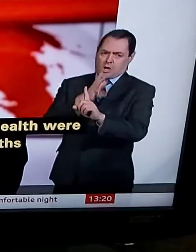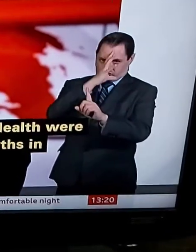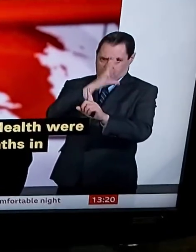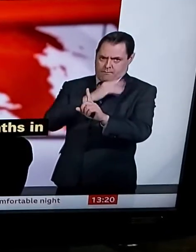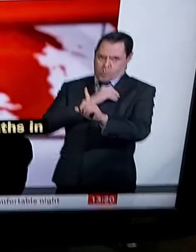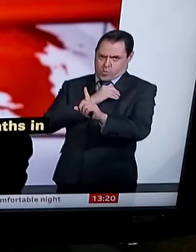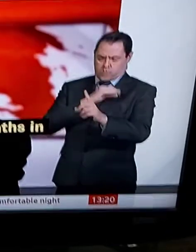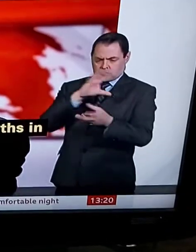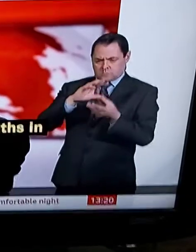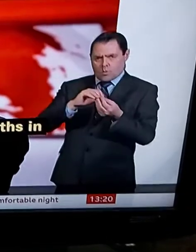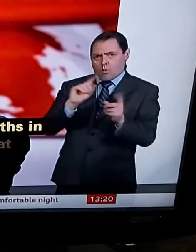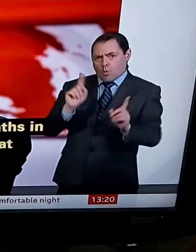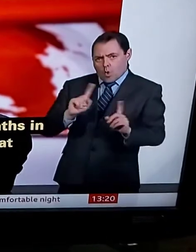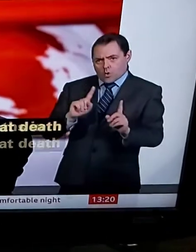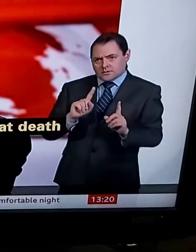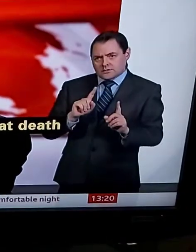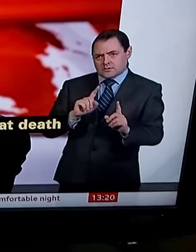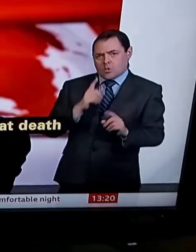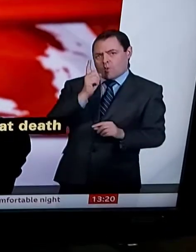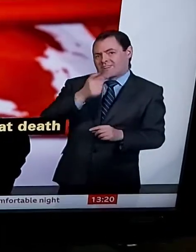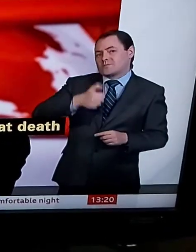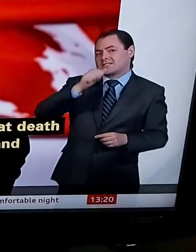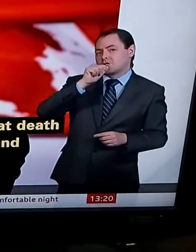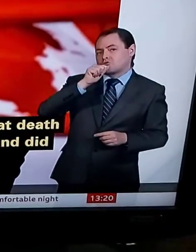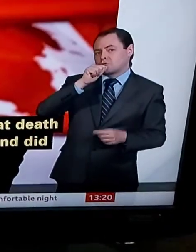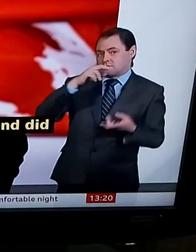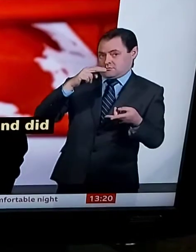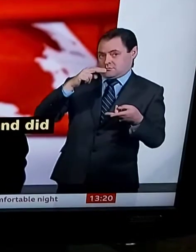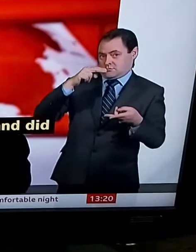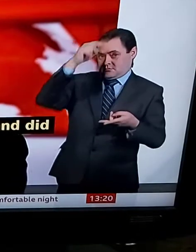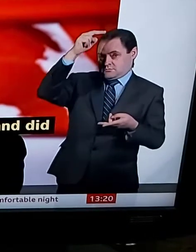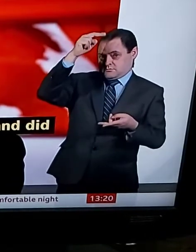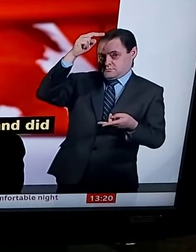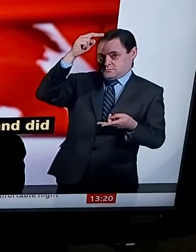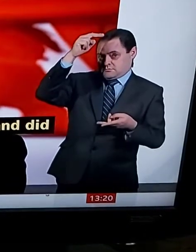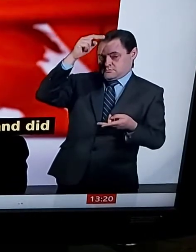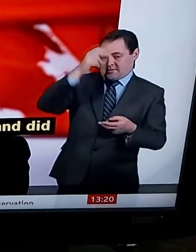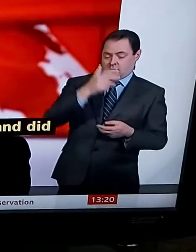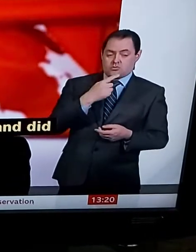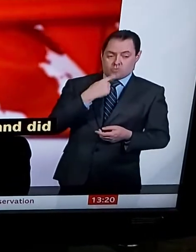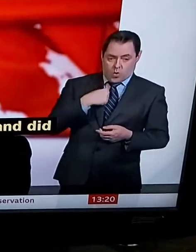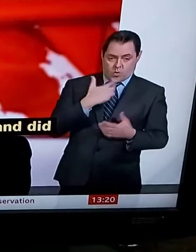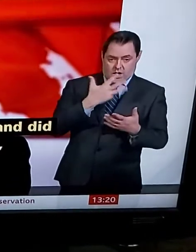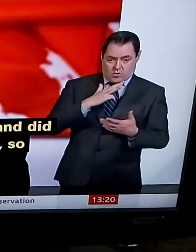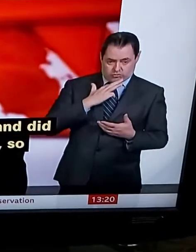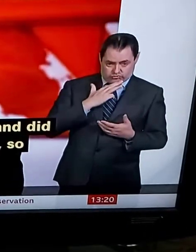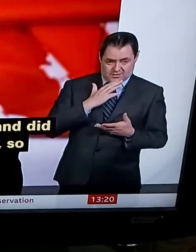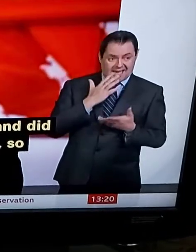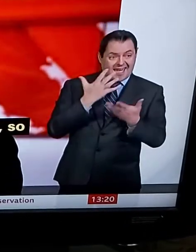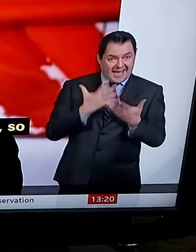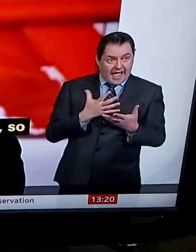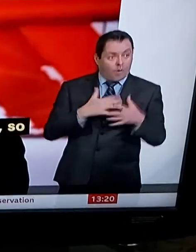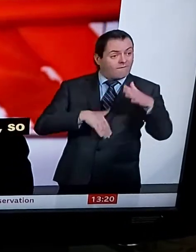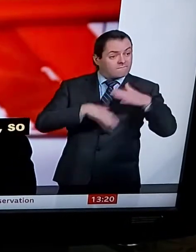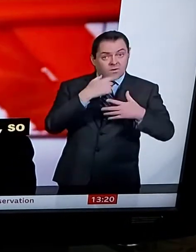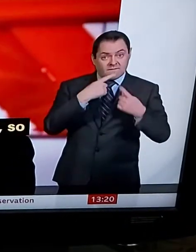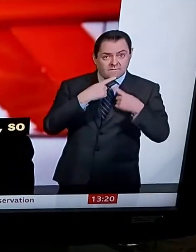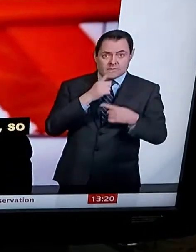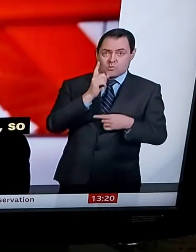in, that figure is actually 1,600, so quite a bit higher. So those reporting lags really are making a difference, and that means